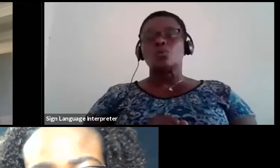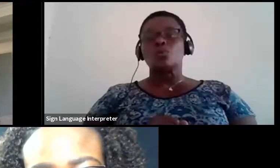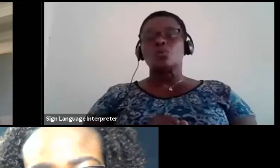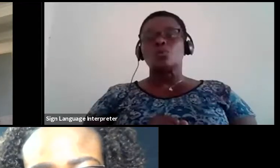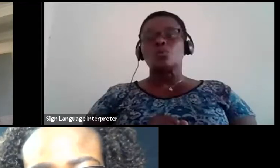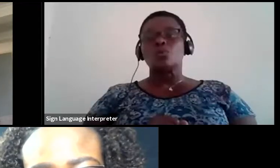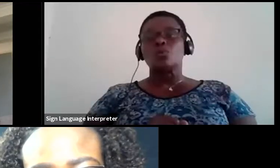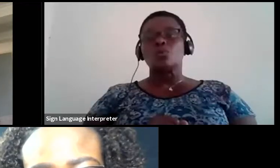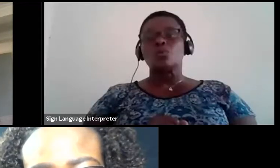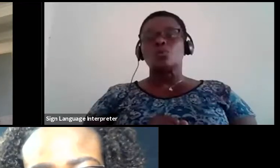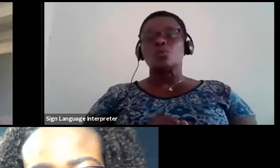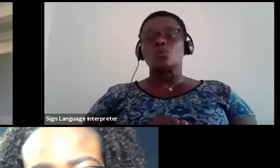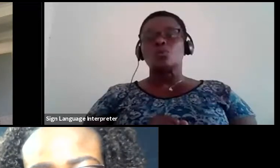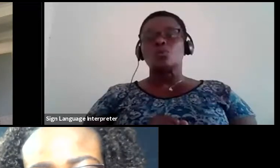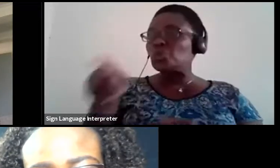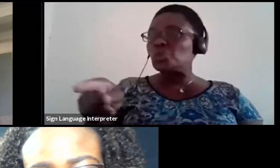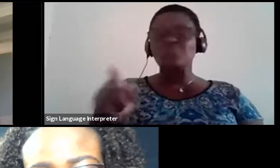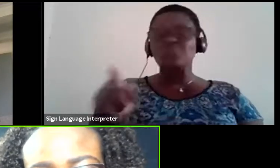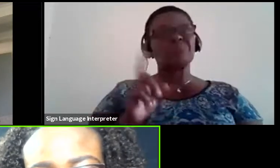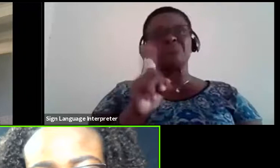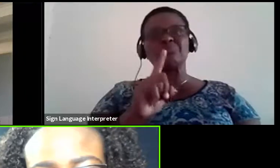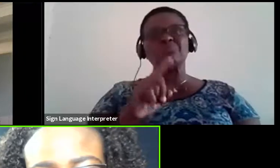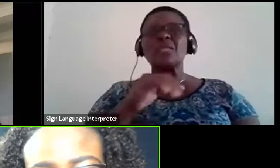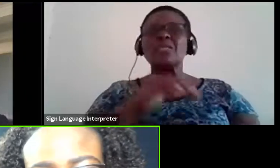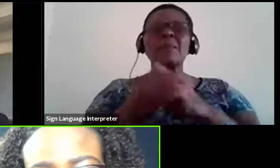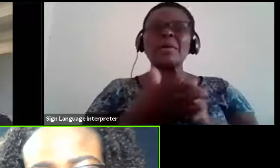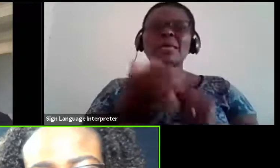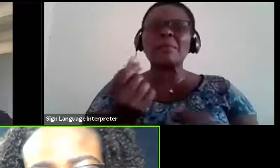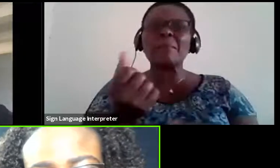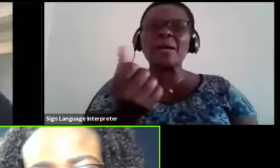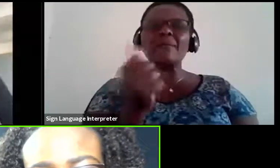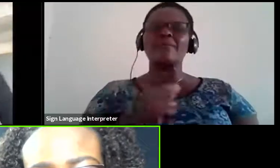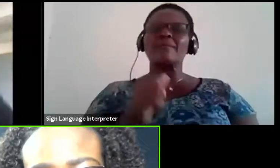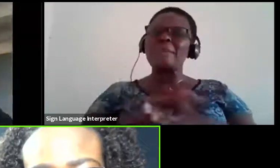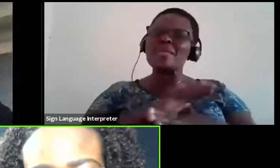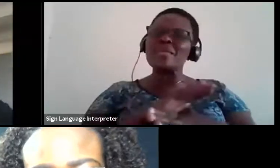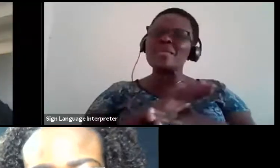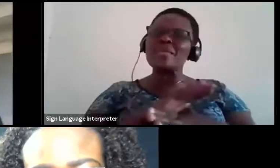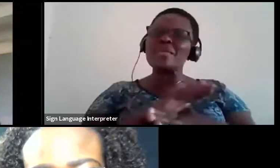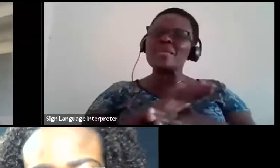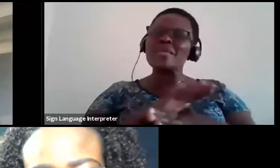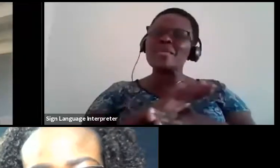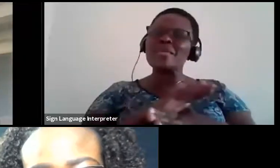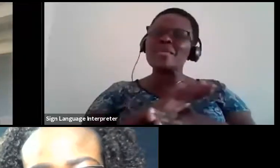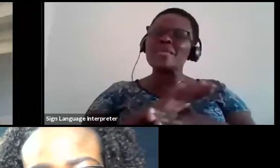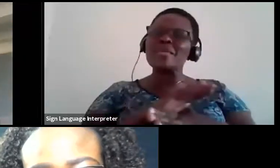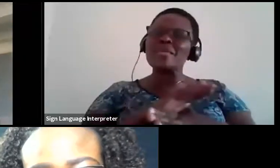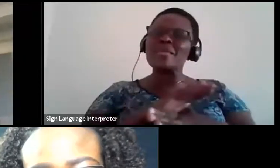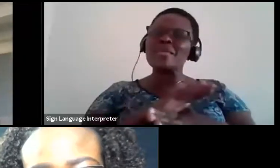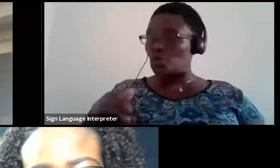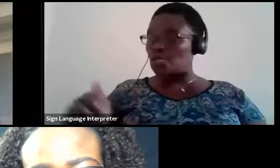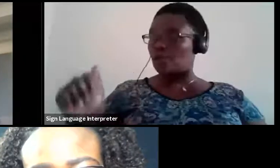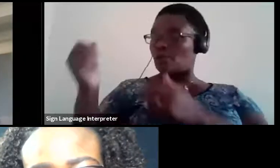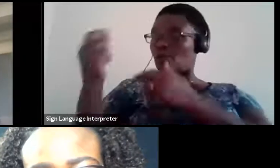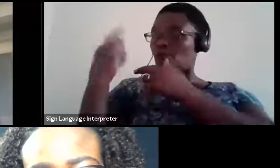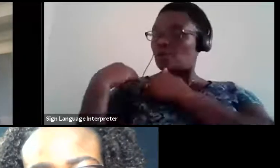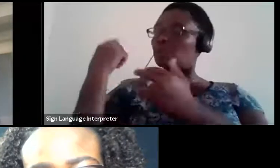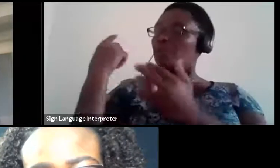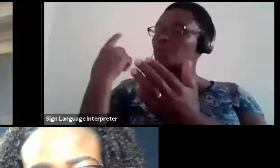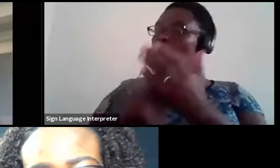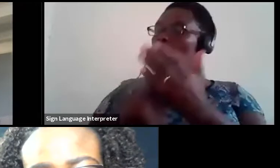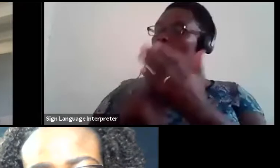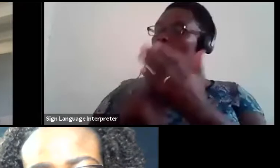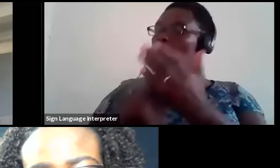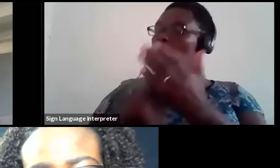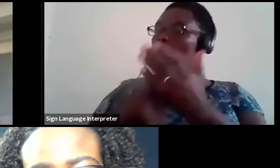it comes to creating these resources like Reporting and Team, we also need to ask ourselves one question. Why is it that we don't have